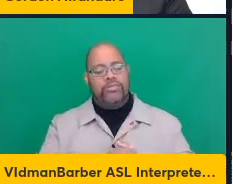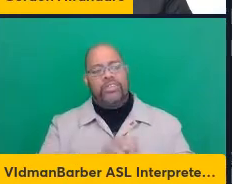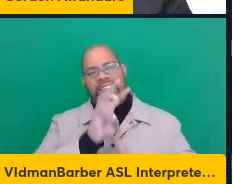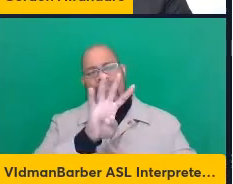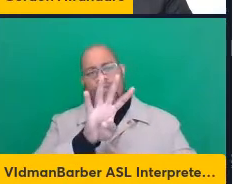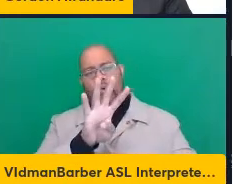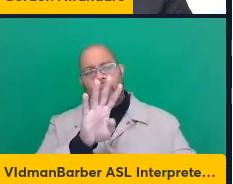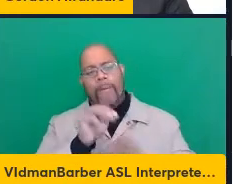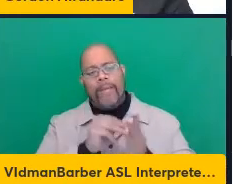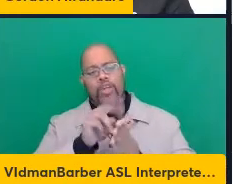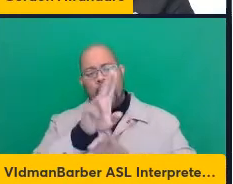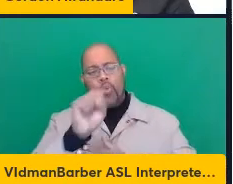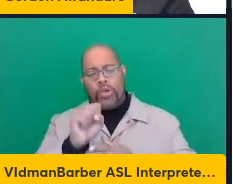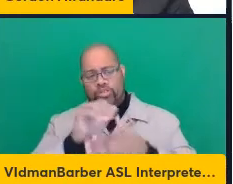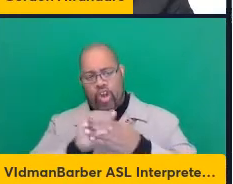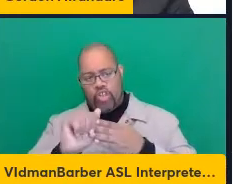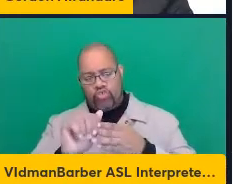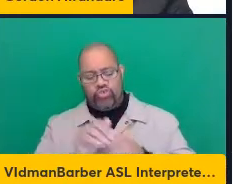64 million US dollars.